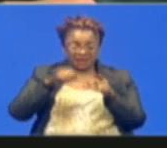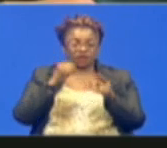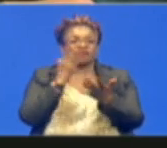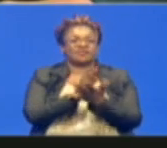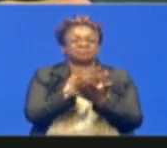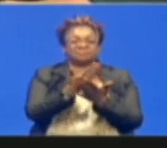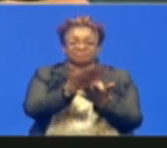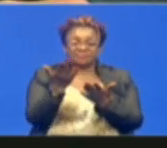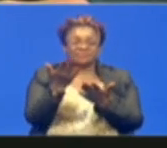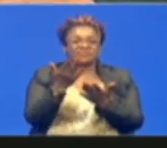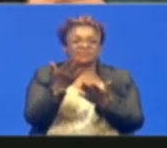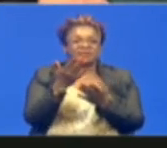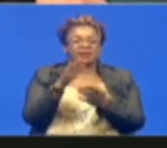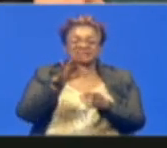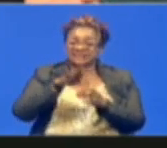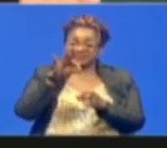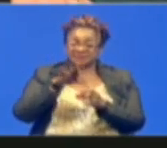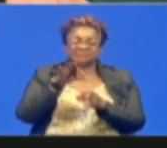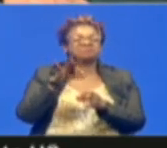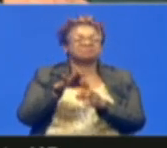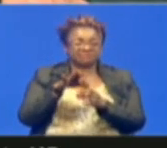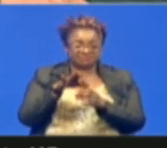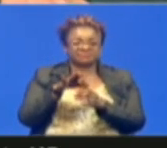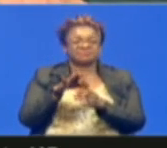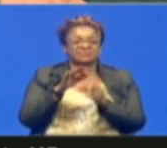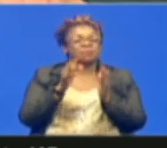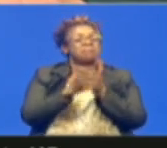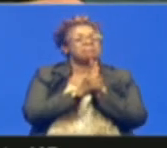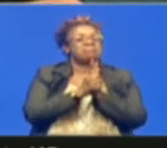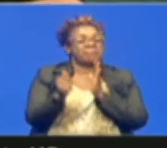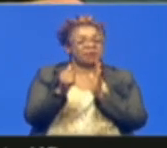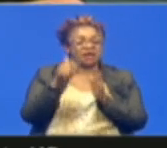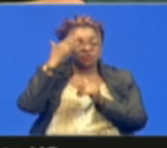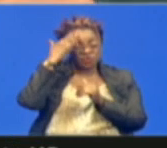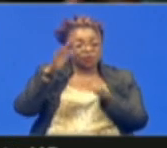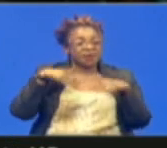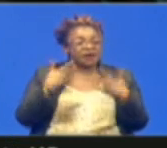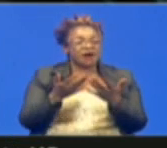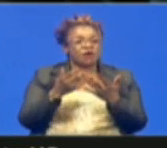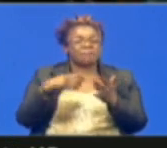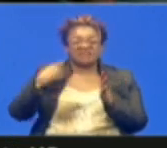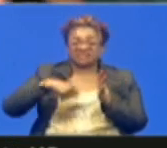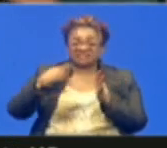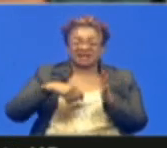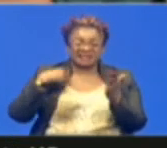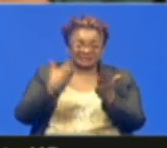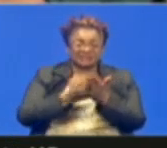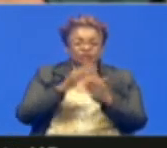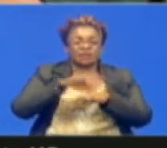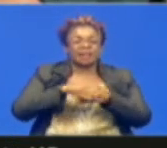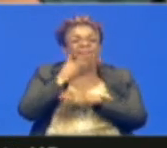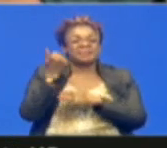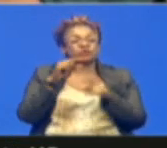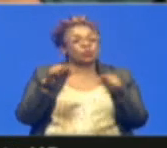attest, is one of the most popular beverages. But do you know just how tea manufacturers ensure you get the best quality tea?